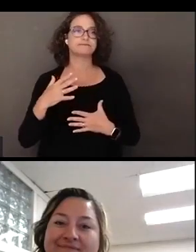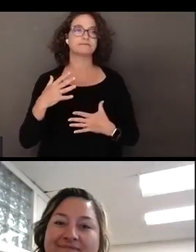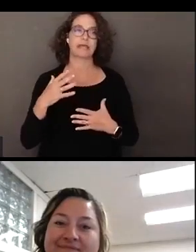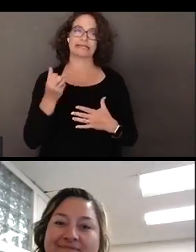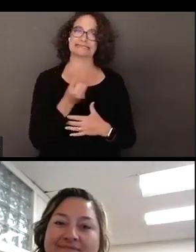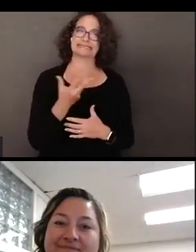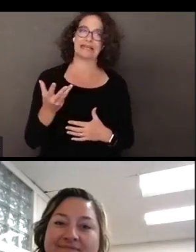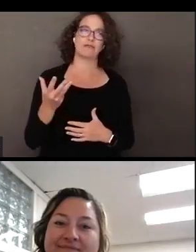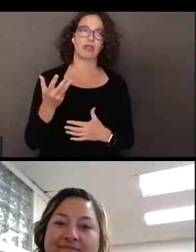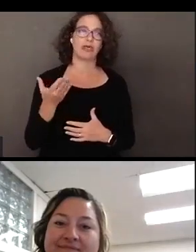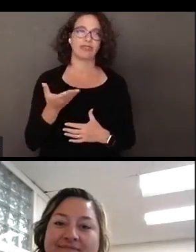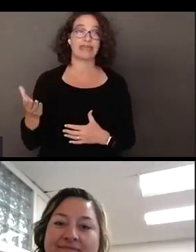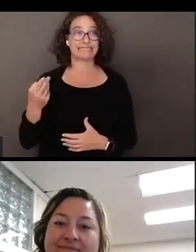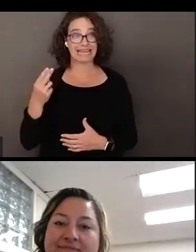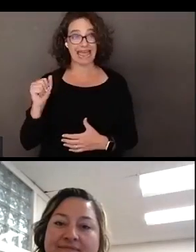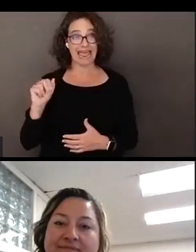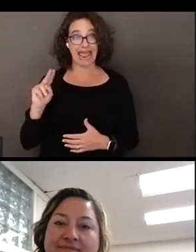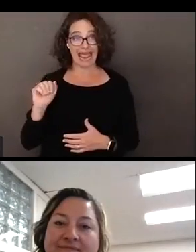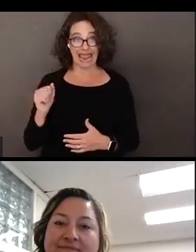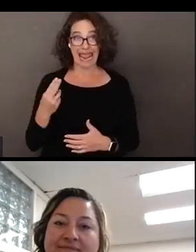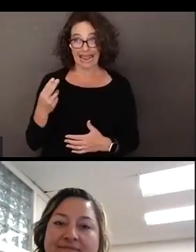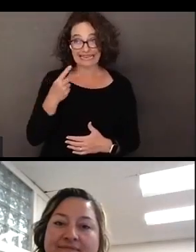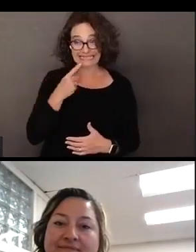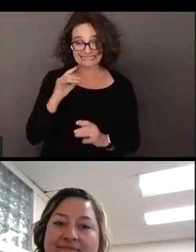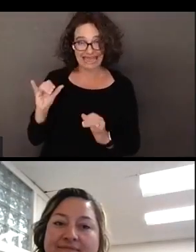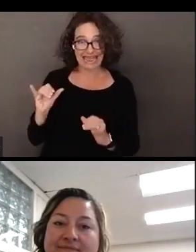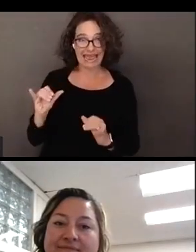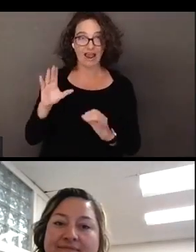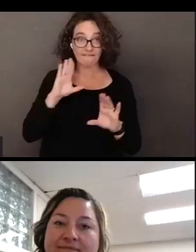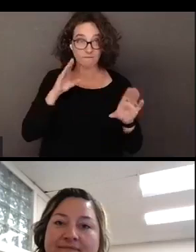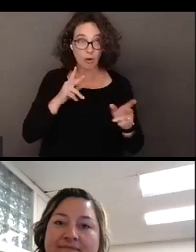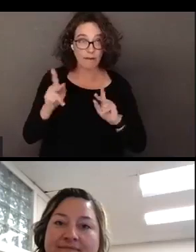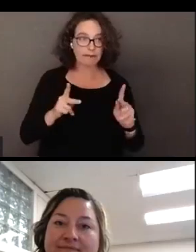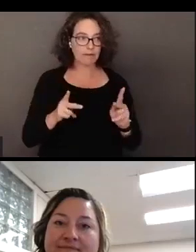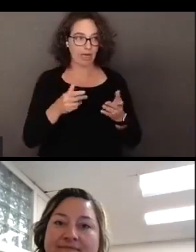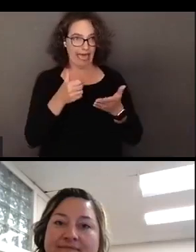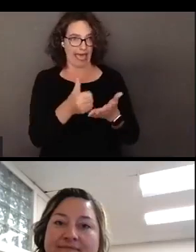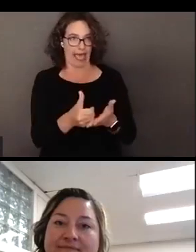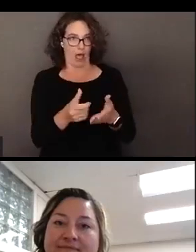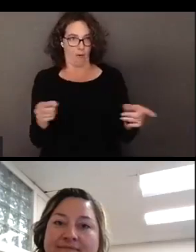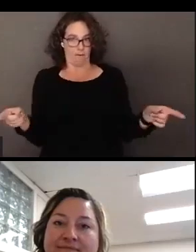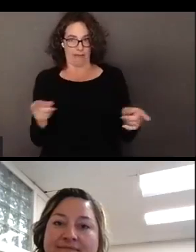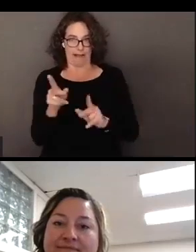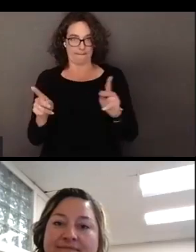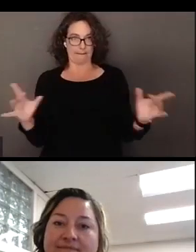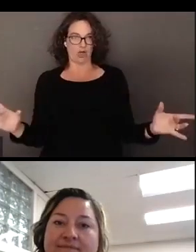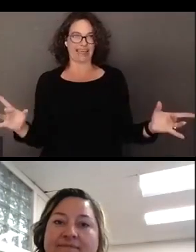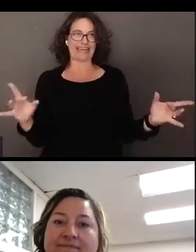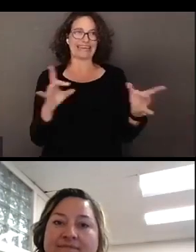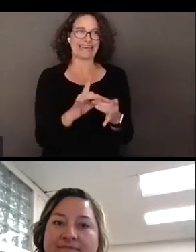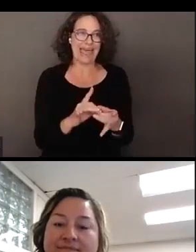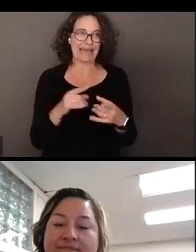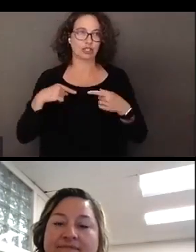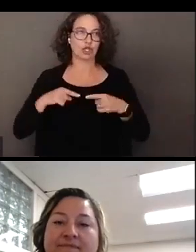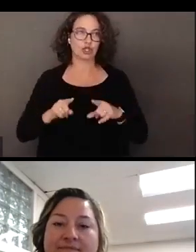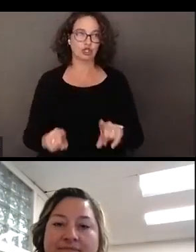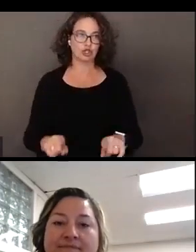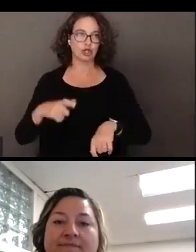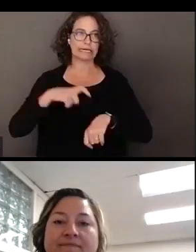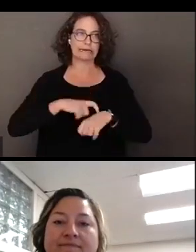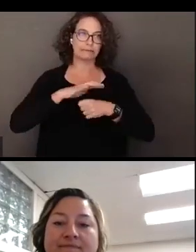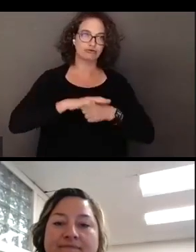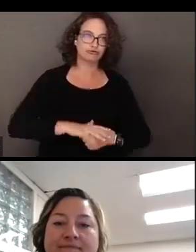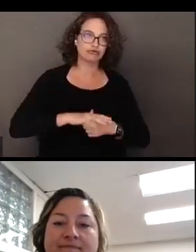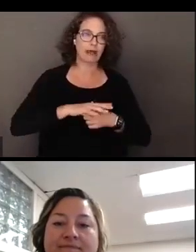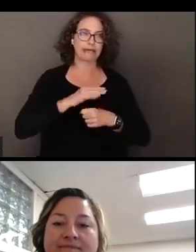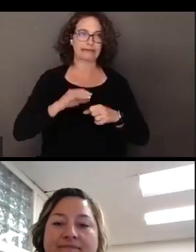The other thing that we really focus on with people is getting them to connect in those moments of stress and anxiety,